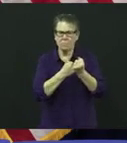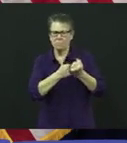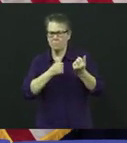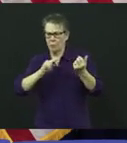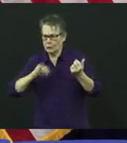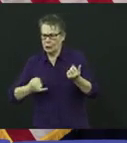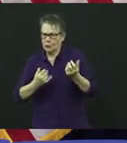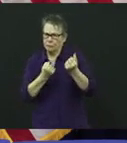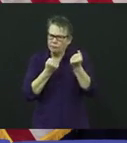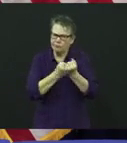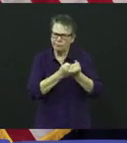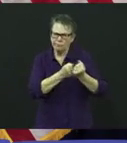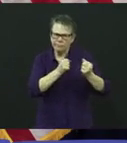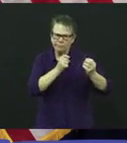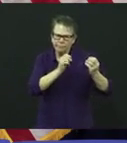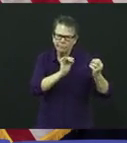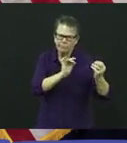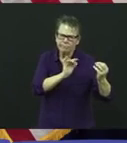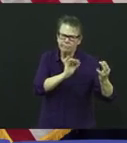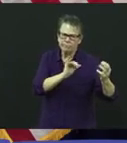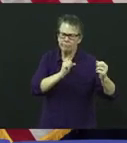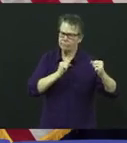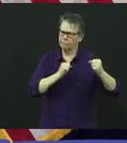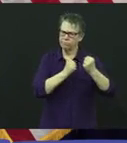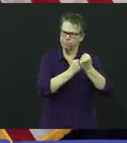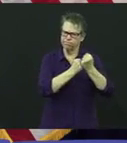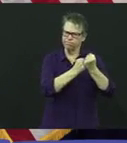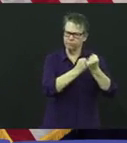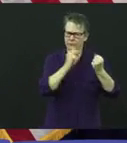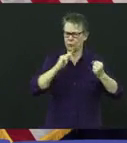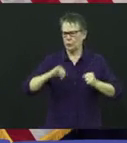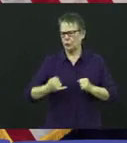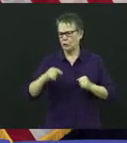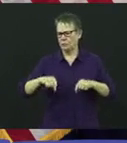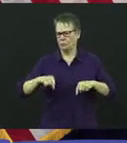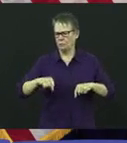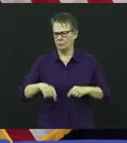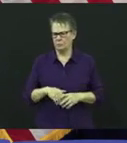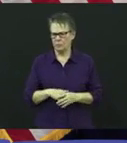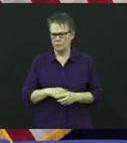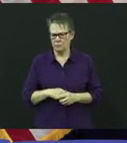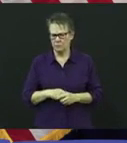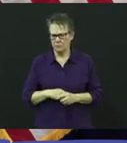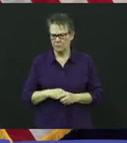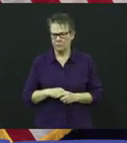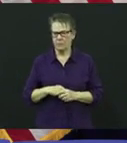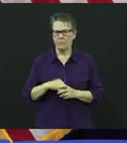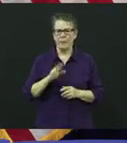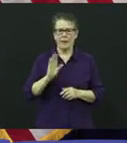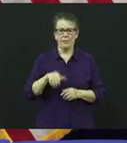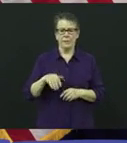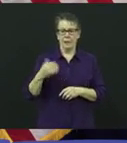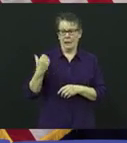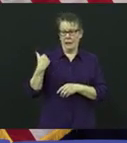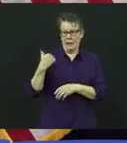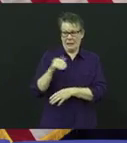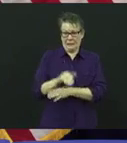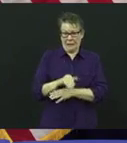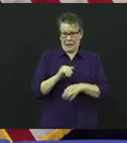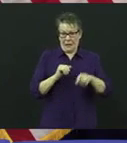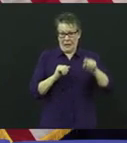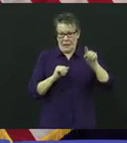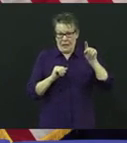want to give ourselves a modest pat in the back because I think we were one of the first states, if not the first state in America, to suggest and ask